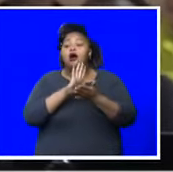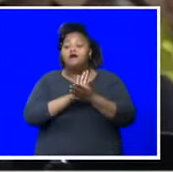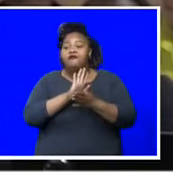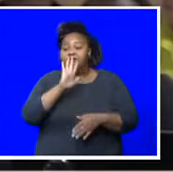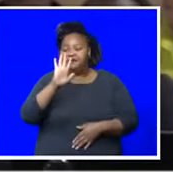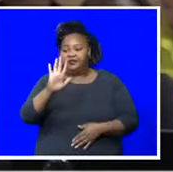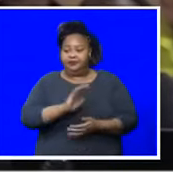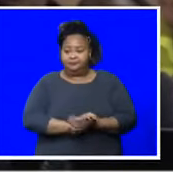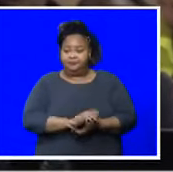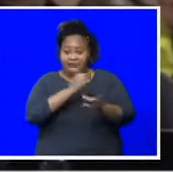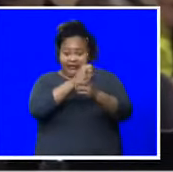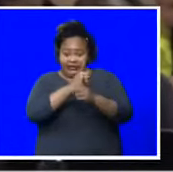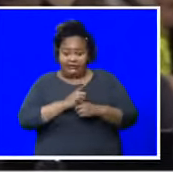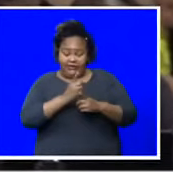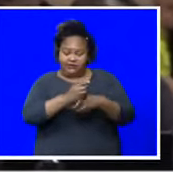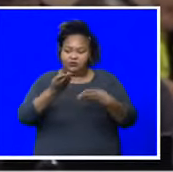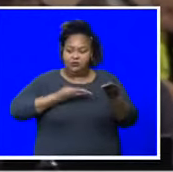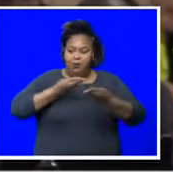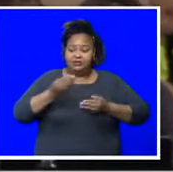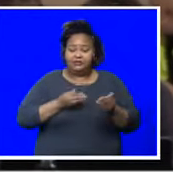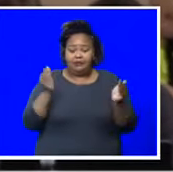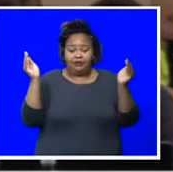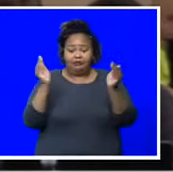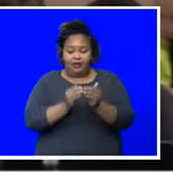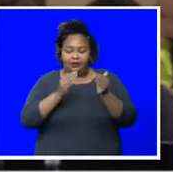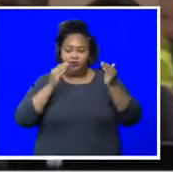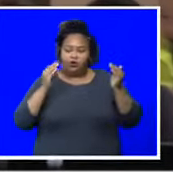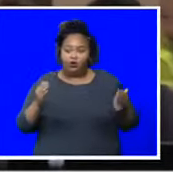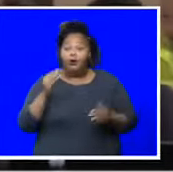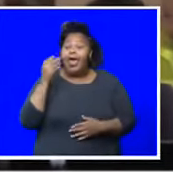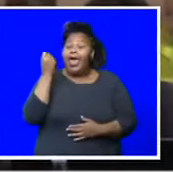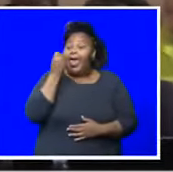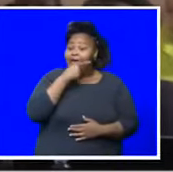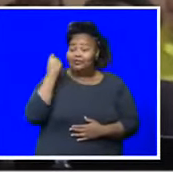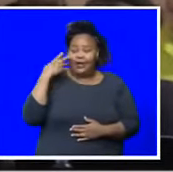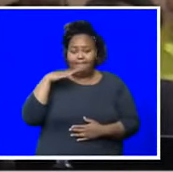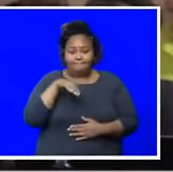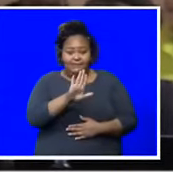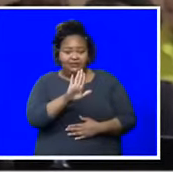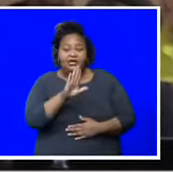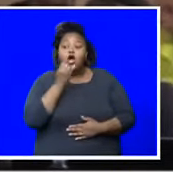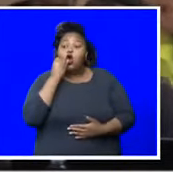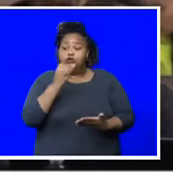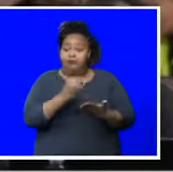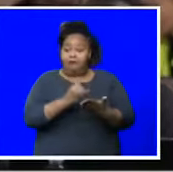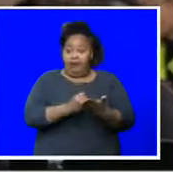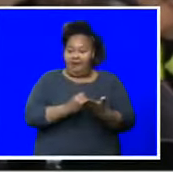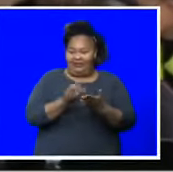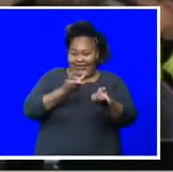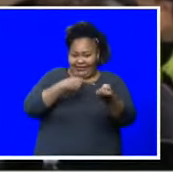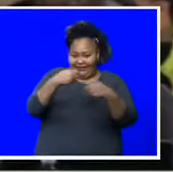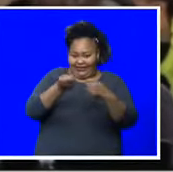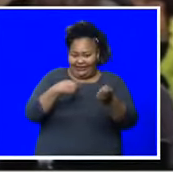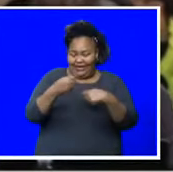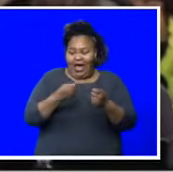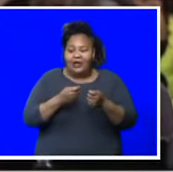2020, Bill number 15 of 2020. Sibuka nje tindlela yokwenza ukuthi bosoma business labancane